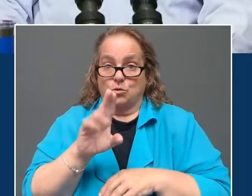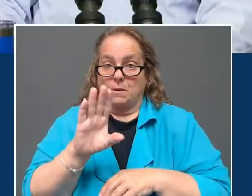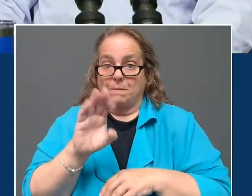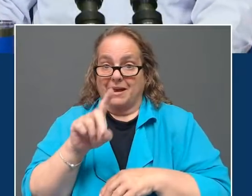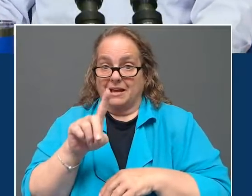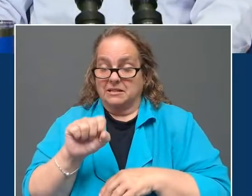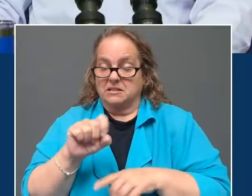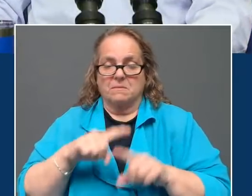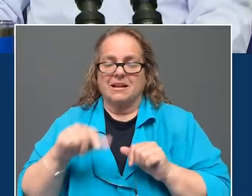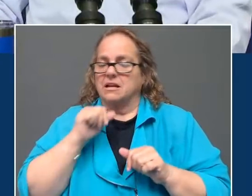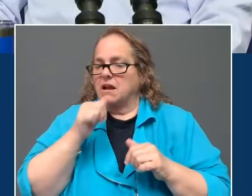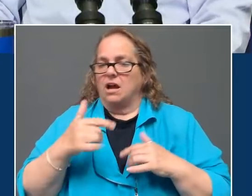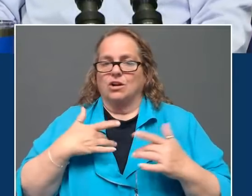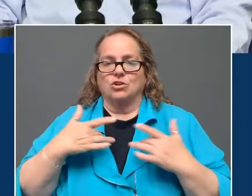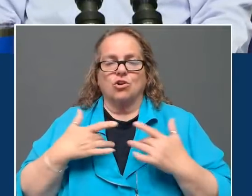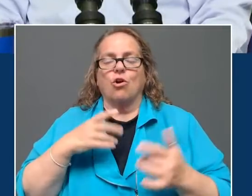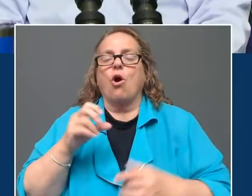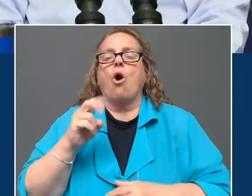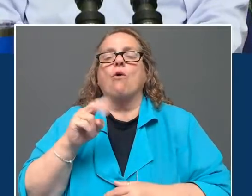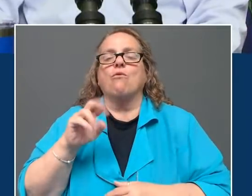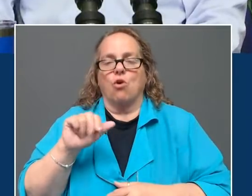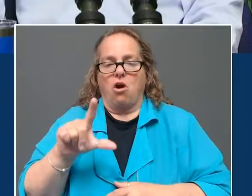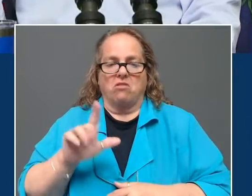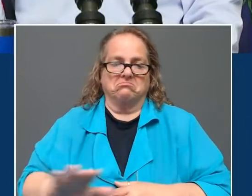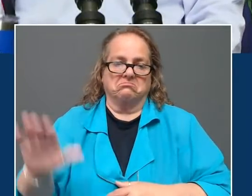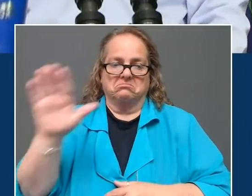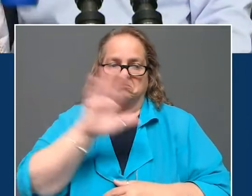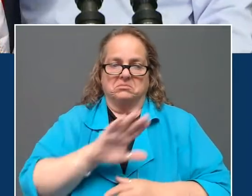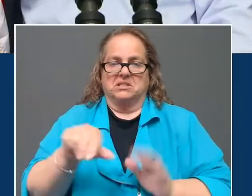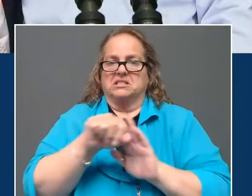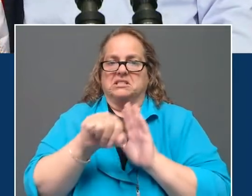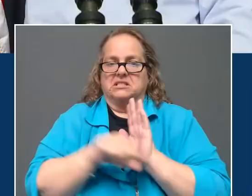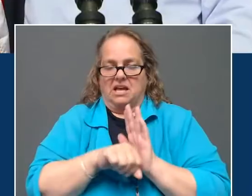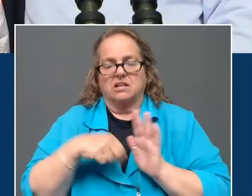concerned overall as a state.